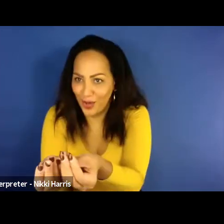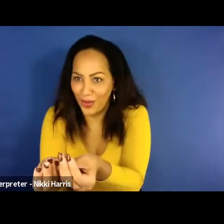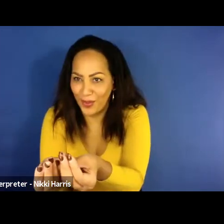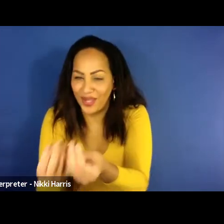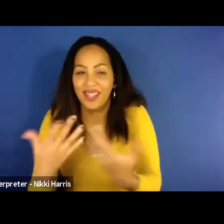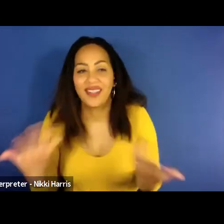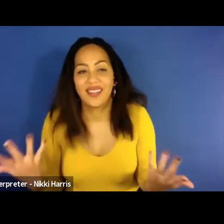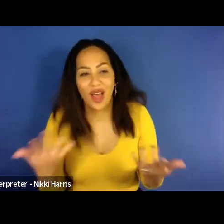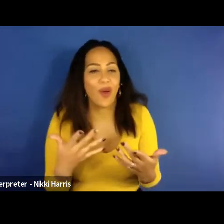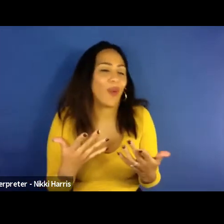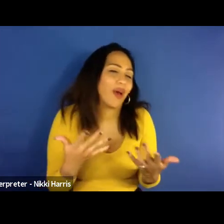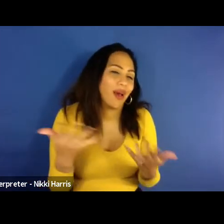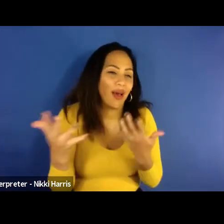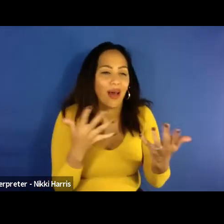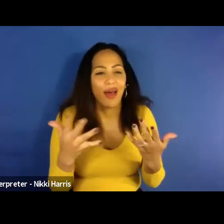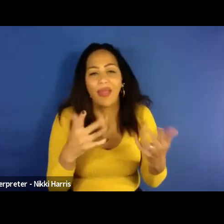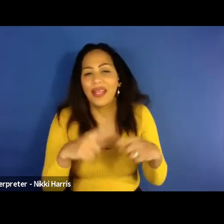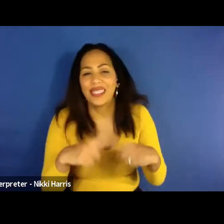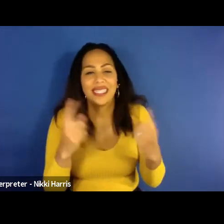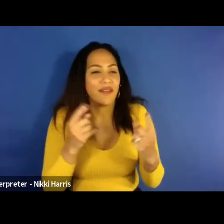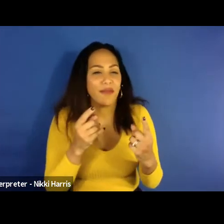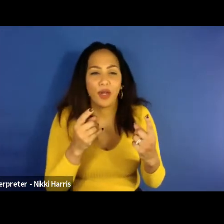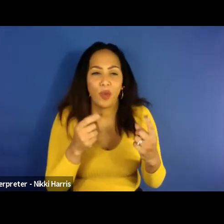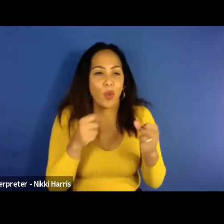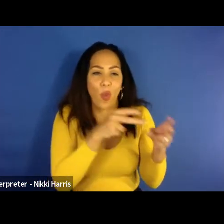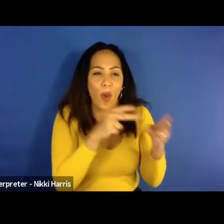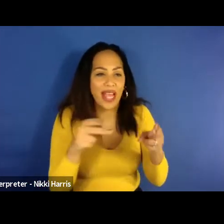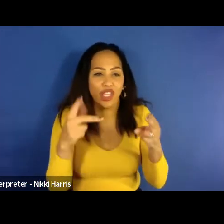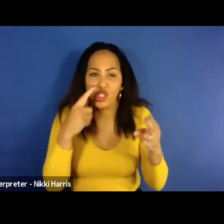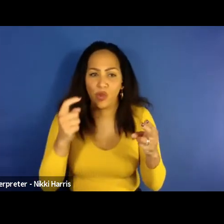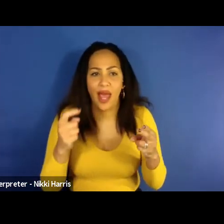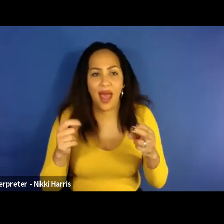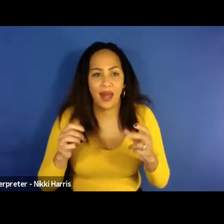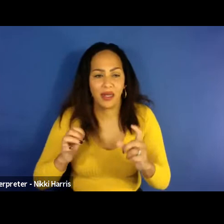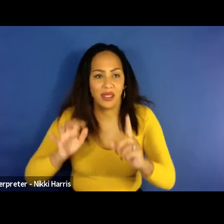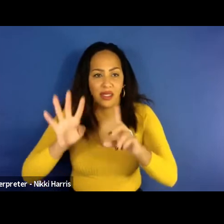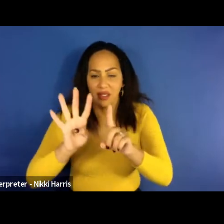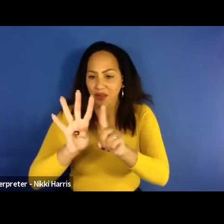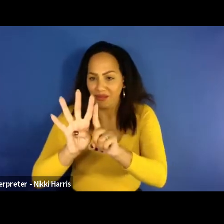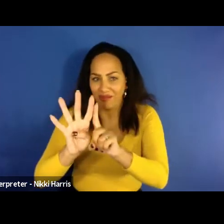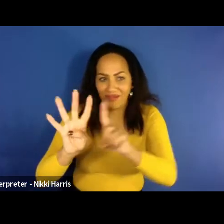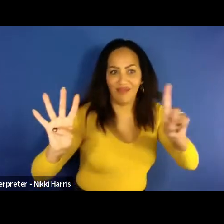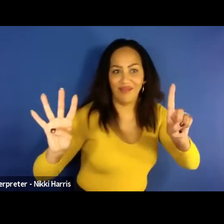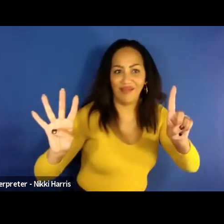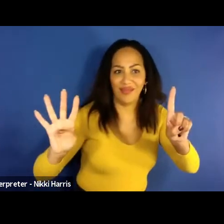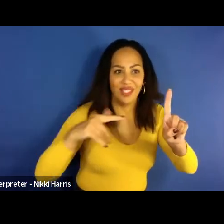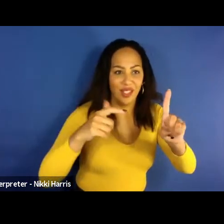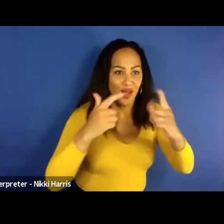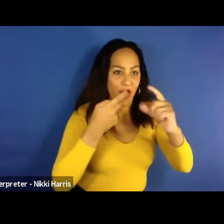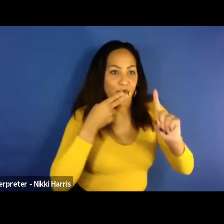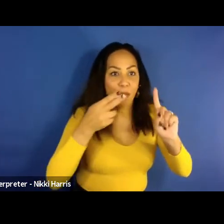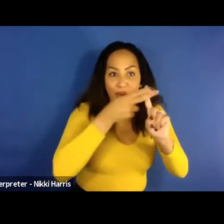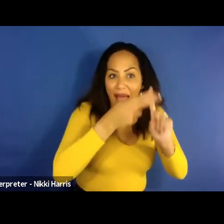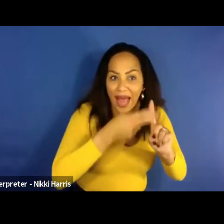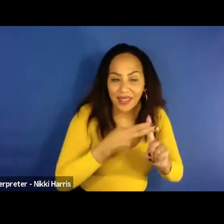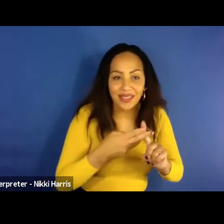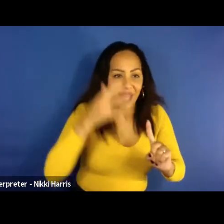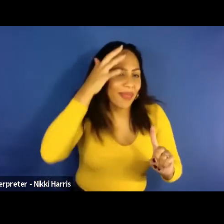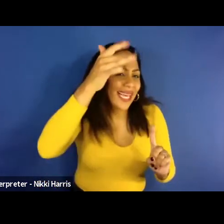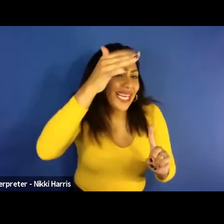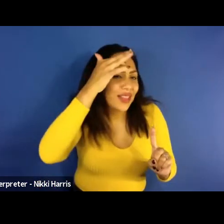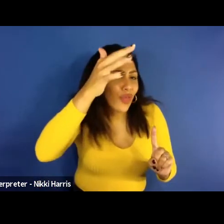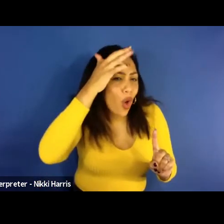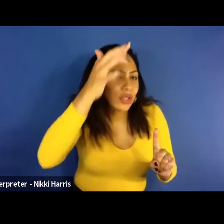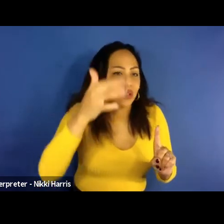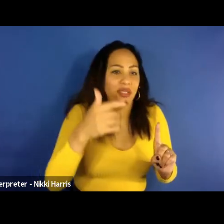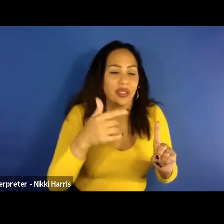there's a number of ways in which you can differentiate from the perspective of the brand that you create around it, the ethos of the brand, right down to the features